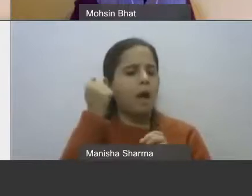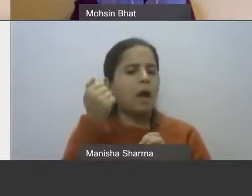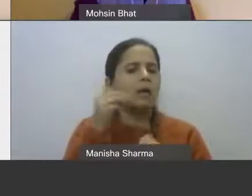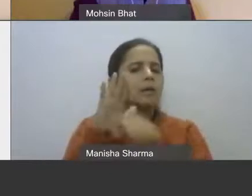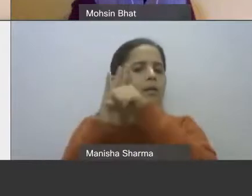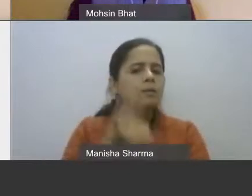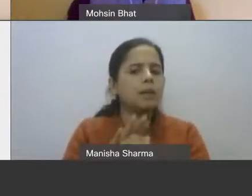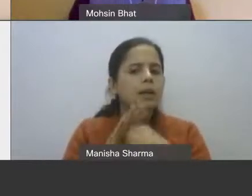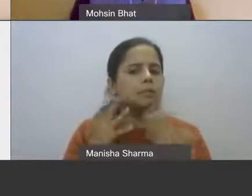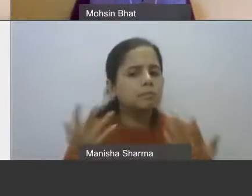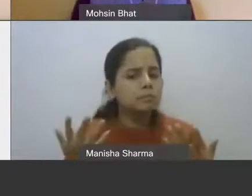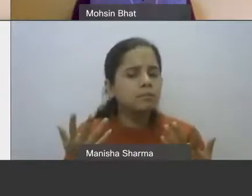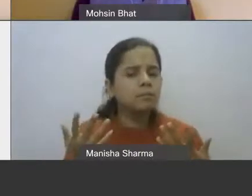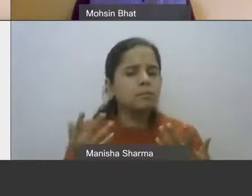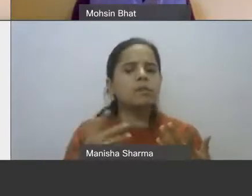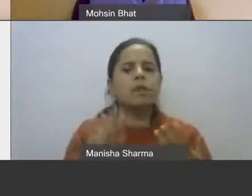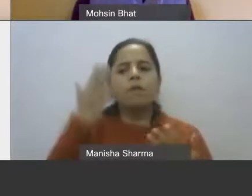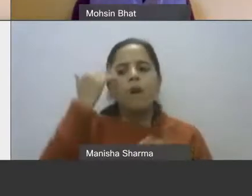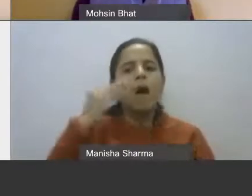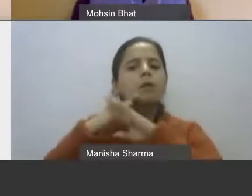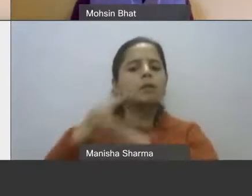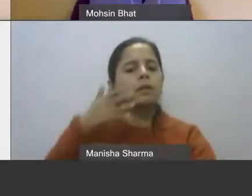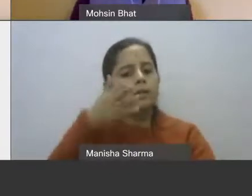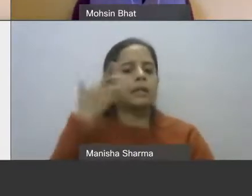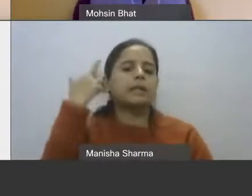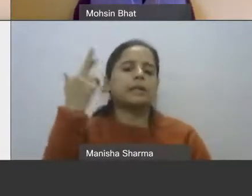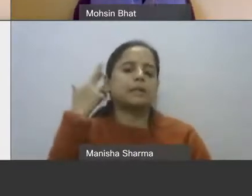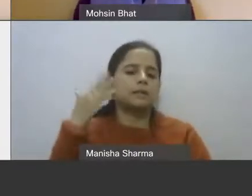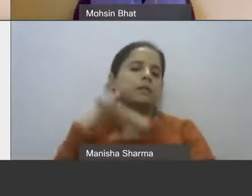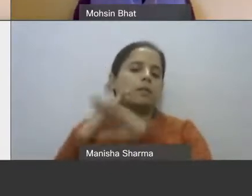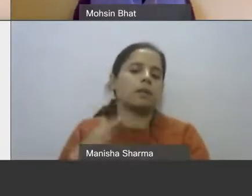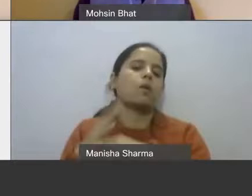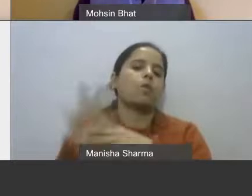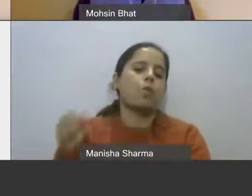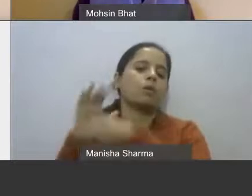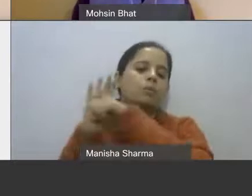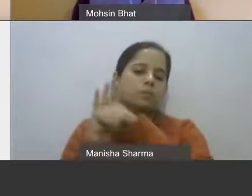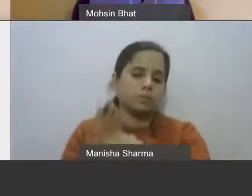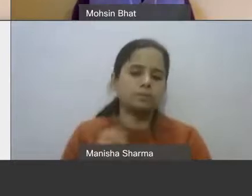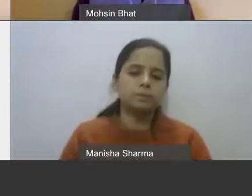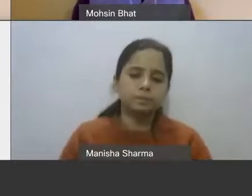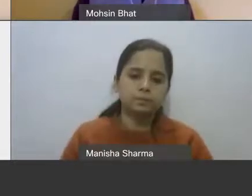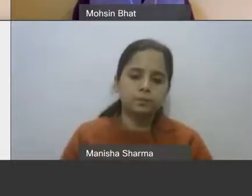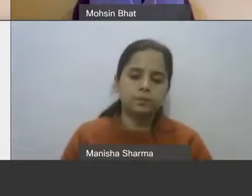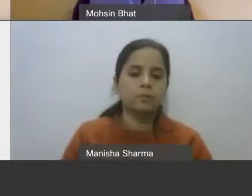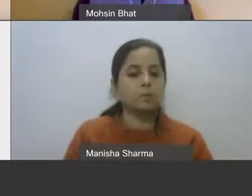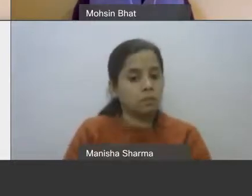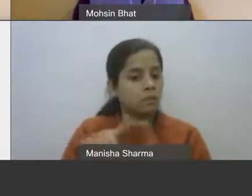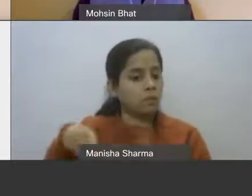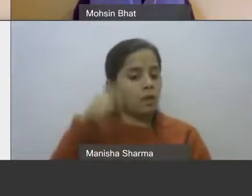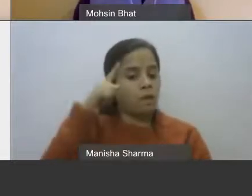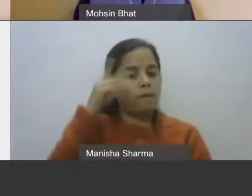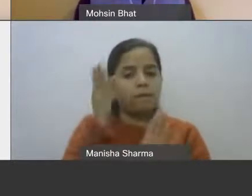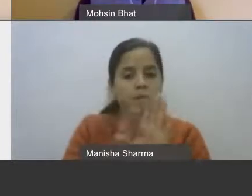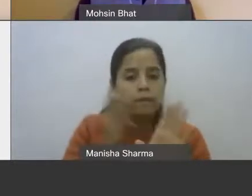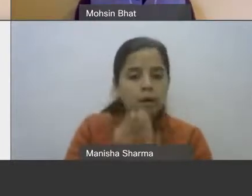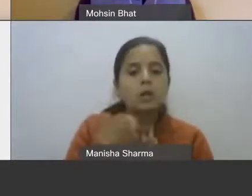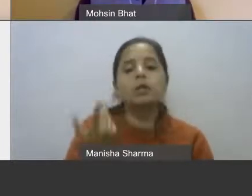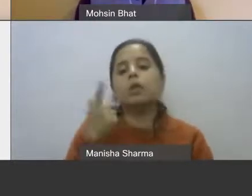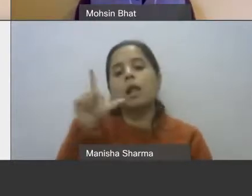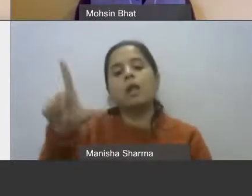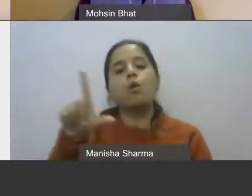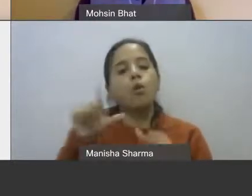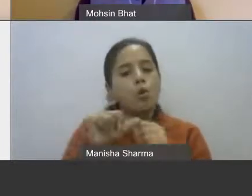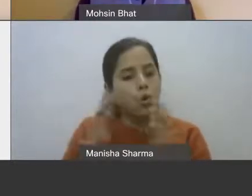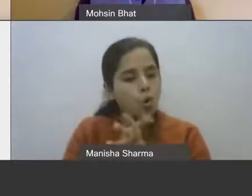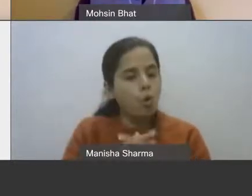discrimination is prohibited. And that, going by both by philosophical and legal theoretical